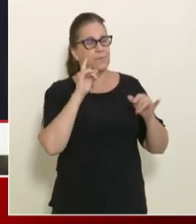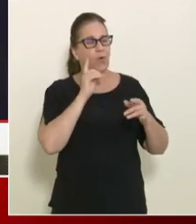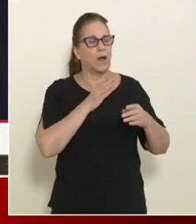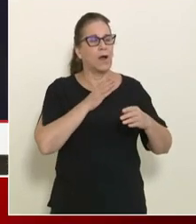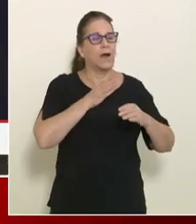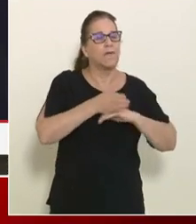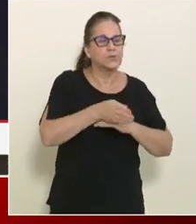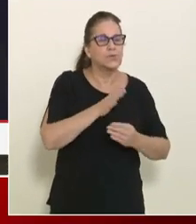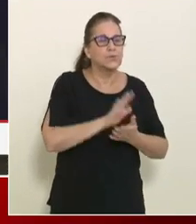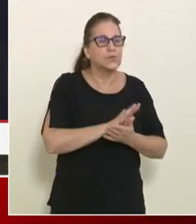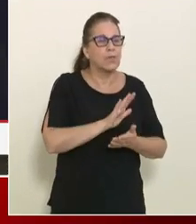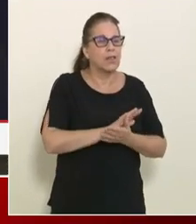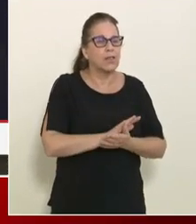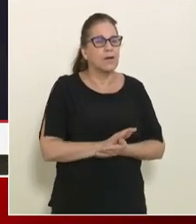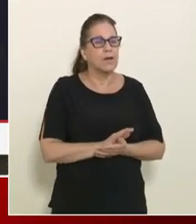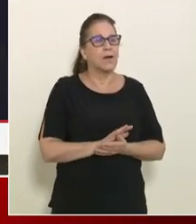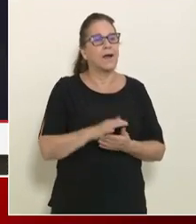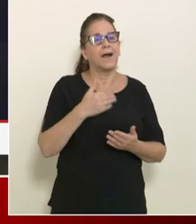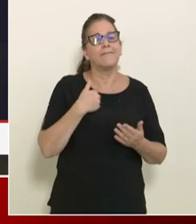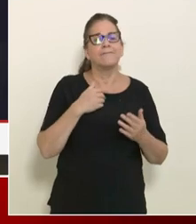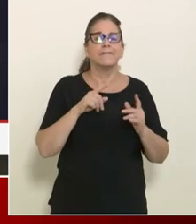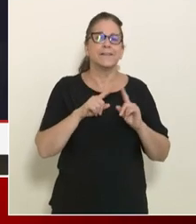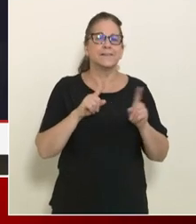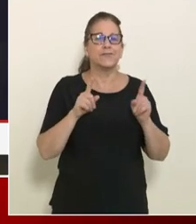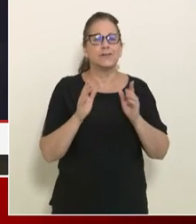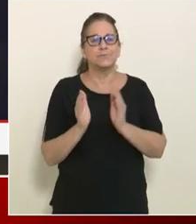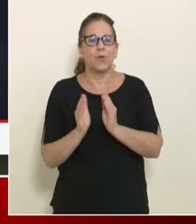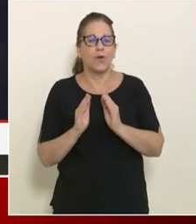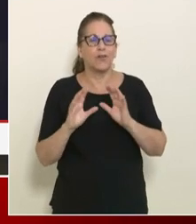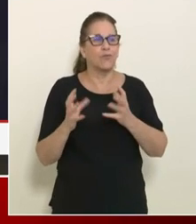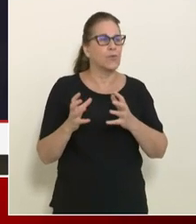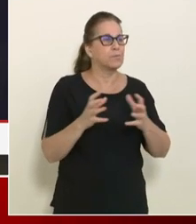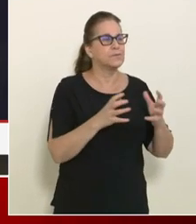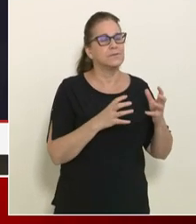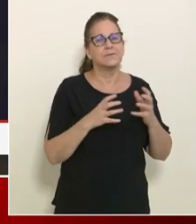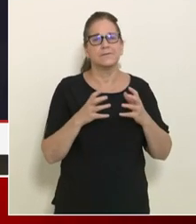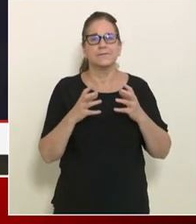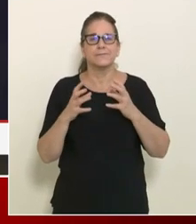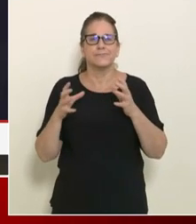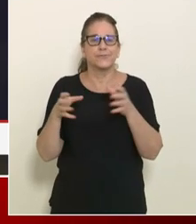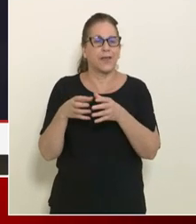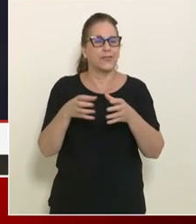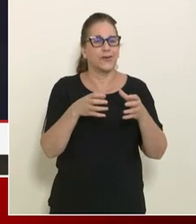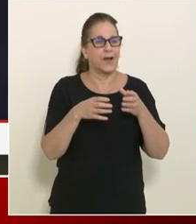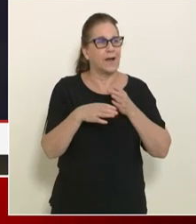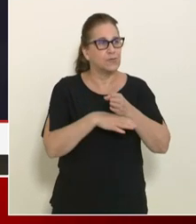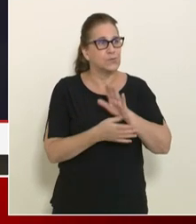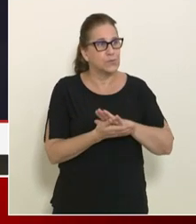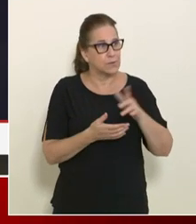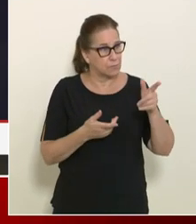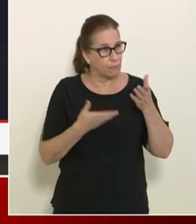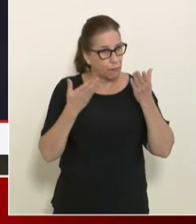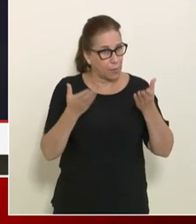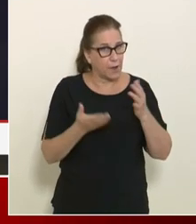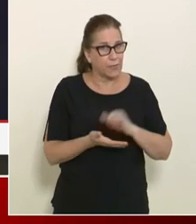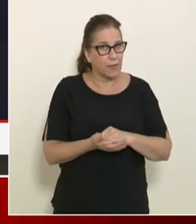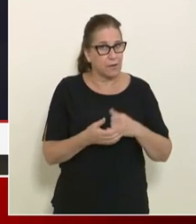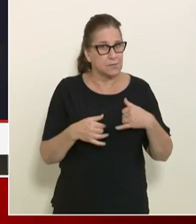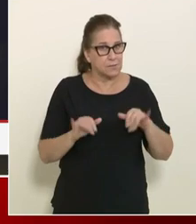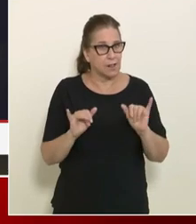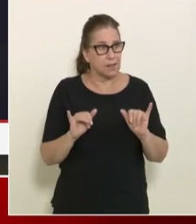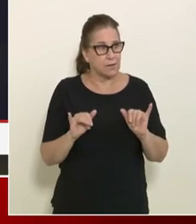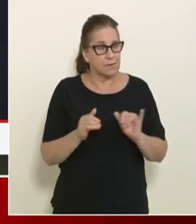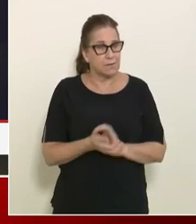small groups of in-person learning things with students so they can do virtual learning if they need that child care. My two questions